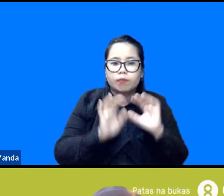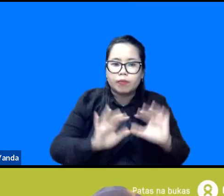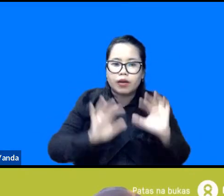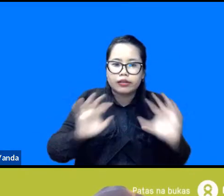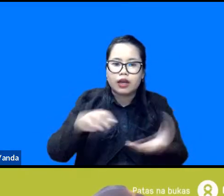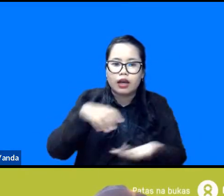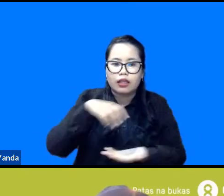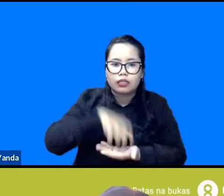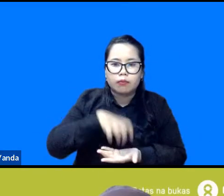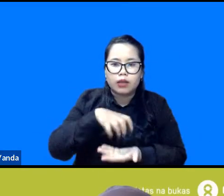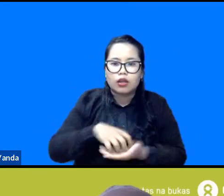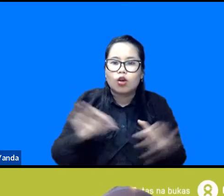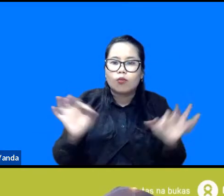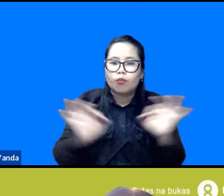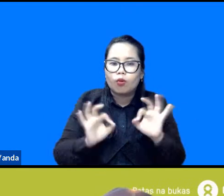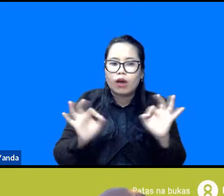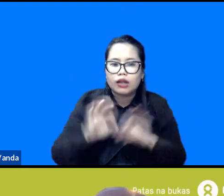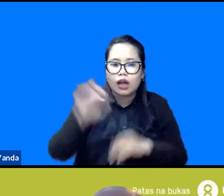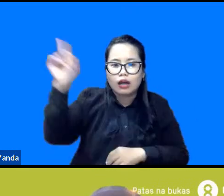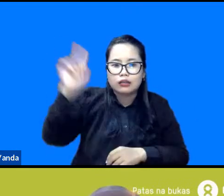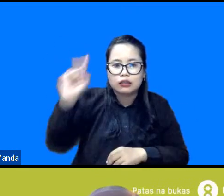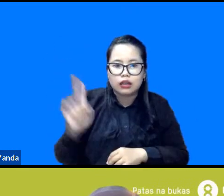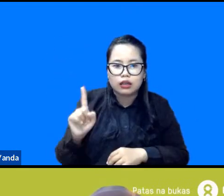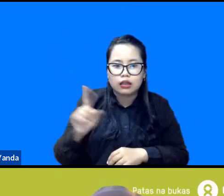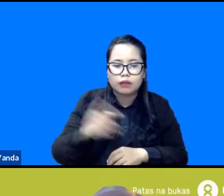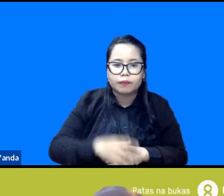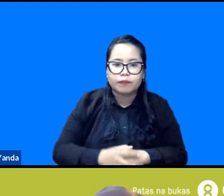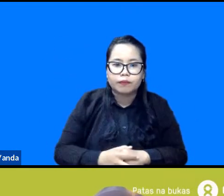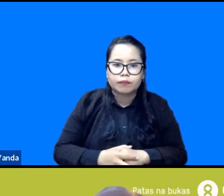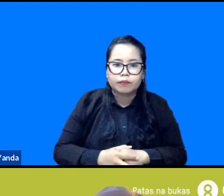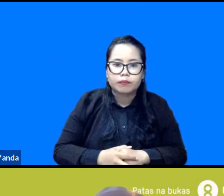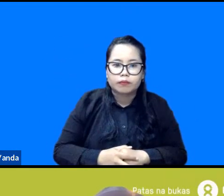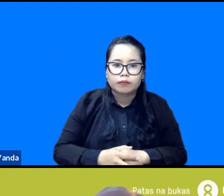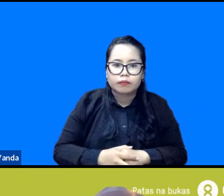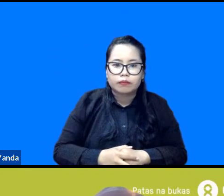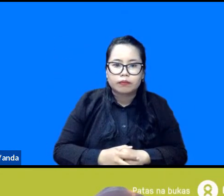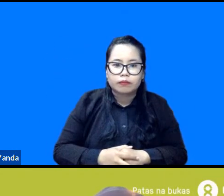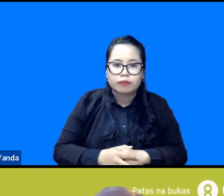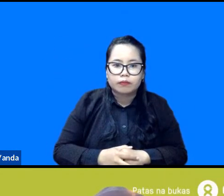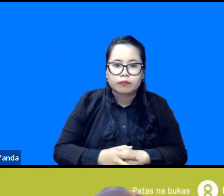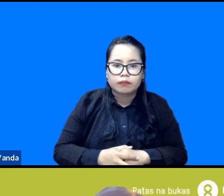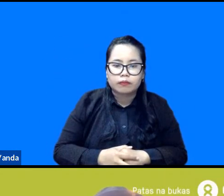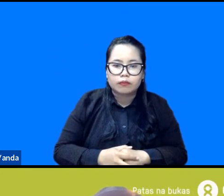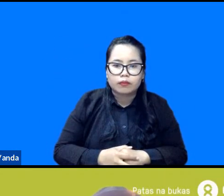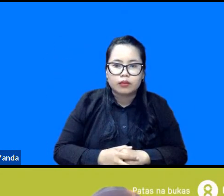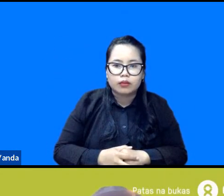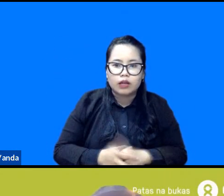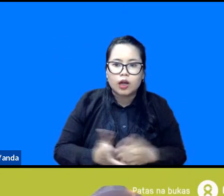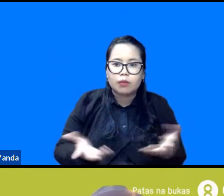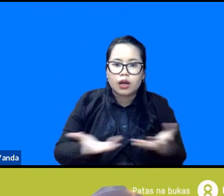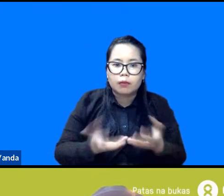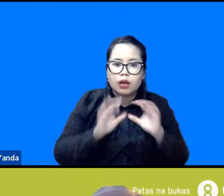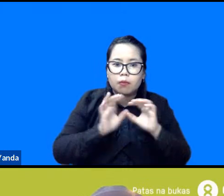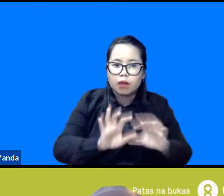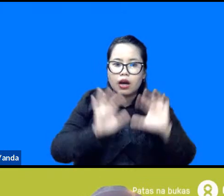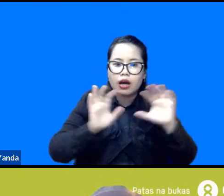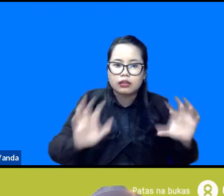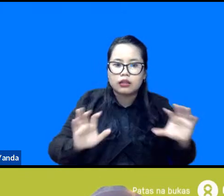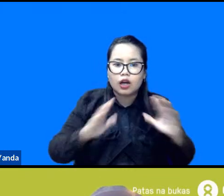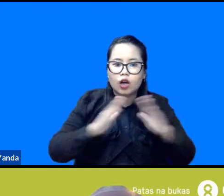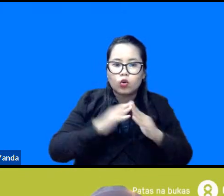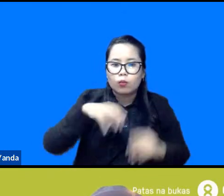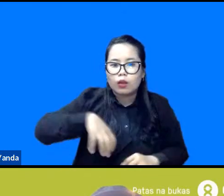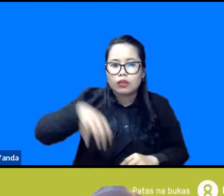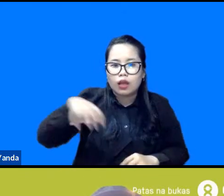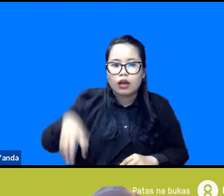electricity. They're still unelectrified, with so many households that they don't have access to the electricity.